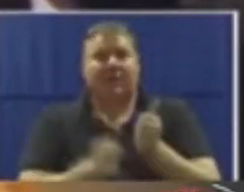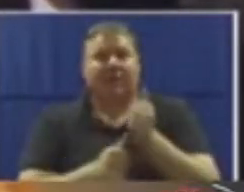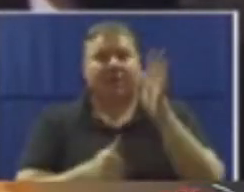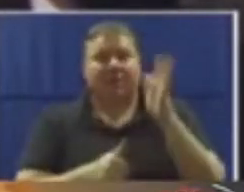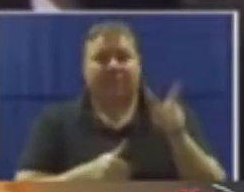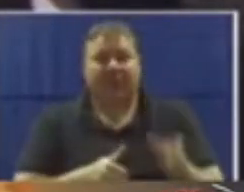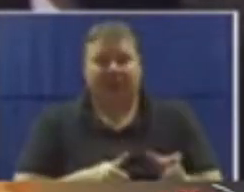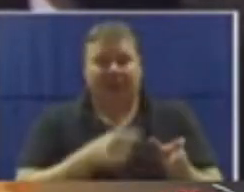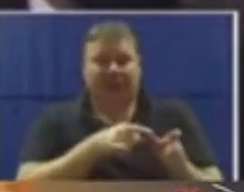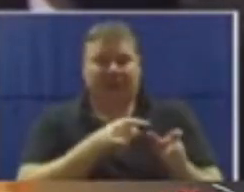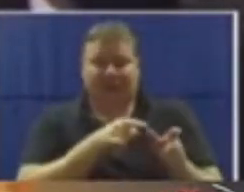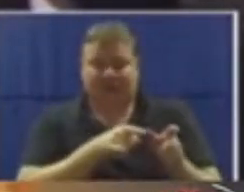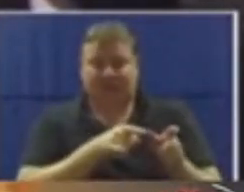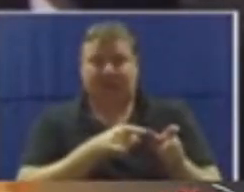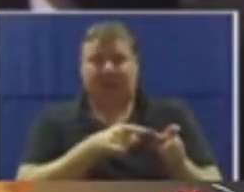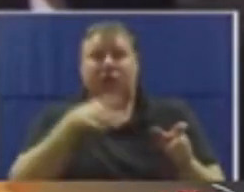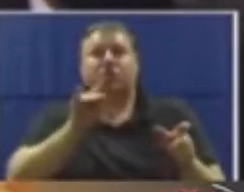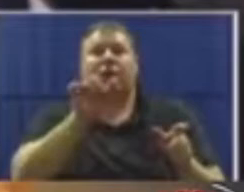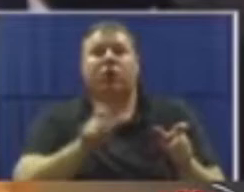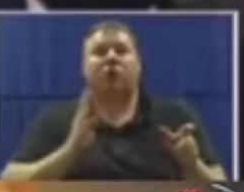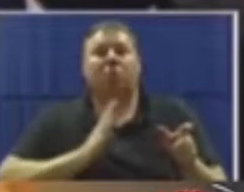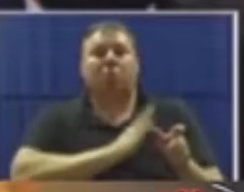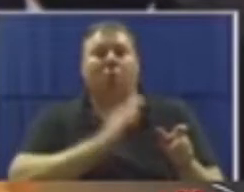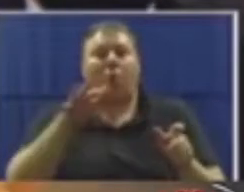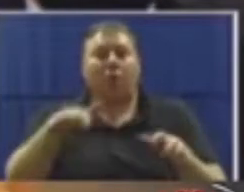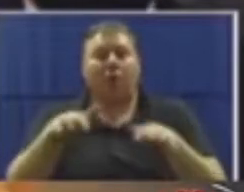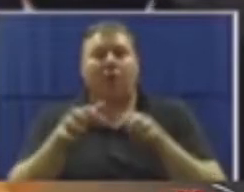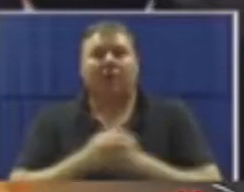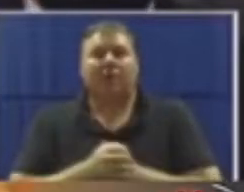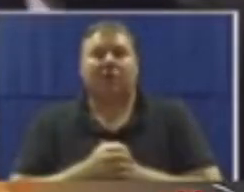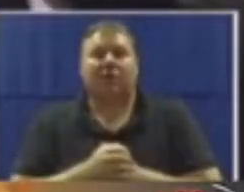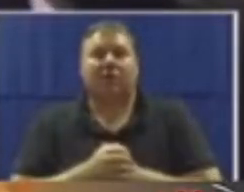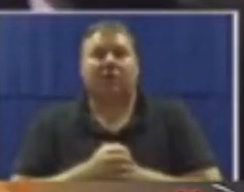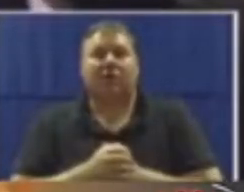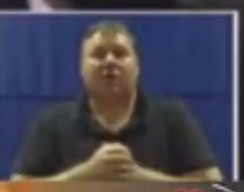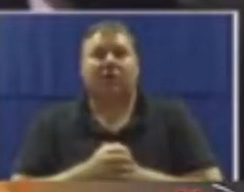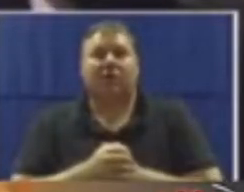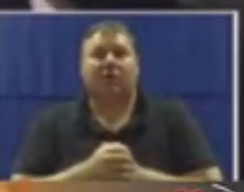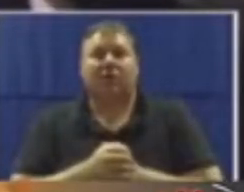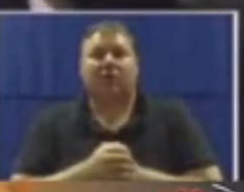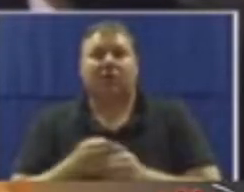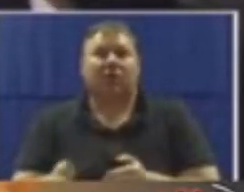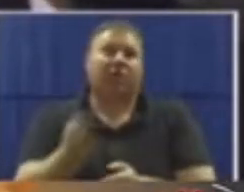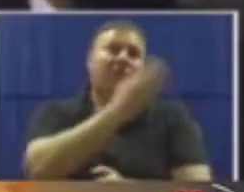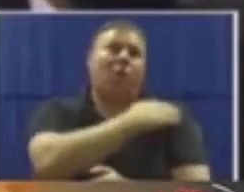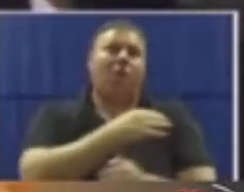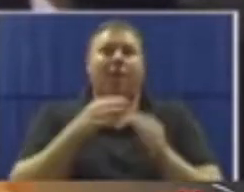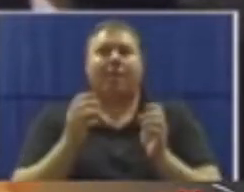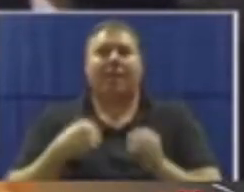the board of Parliament. And I also find it quite strange sometimes when members refer to former members in the way that they